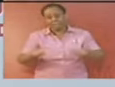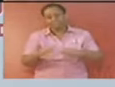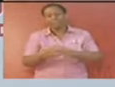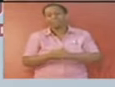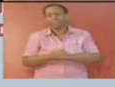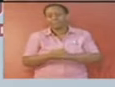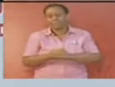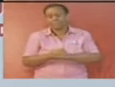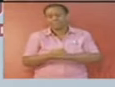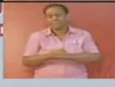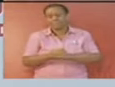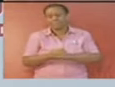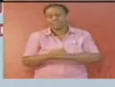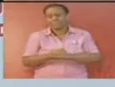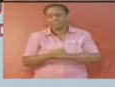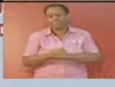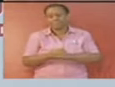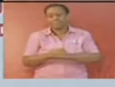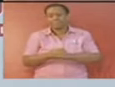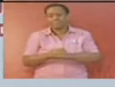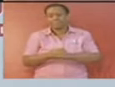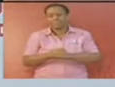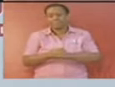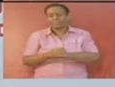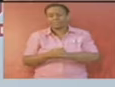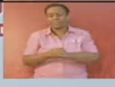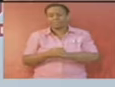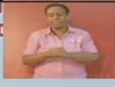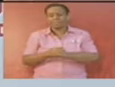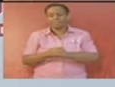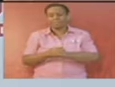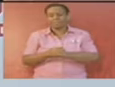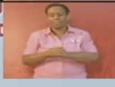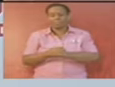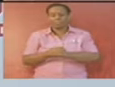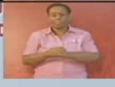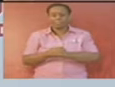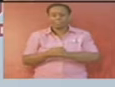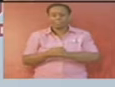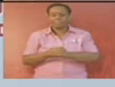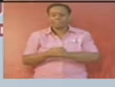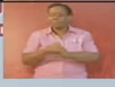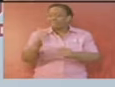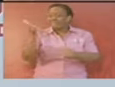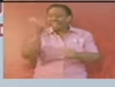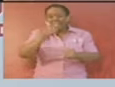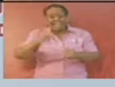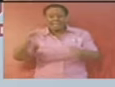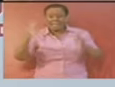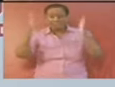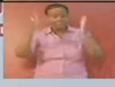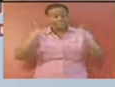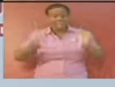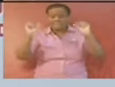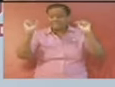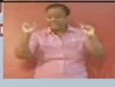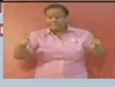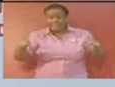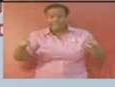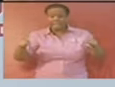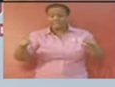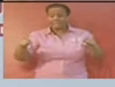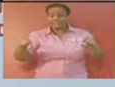boundaries, and no one is immune from catching COVID this Christmas